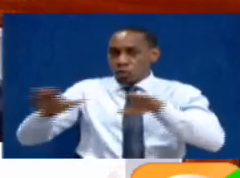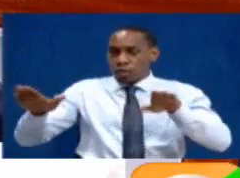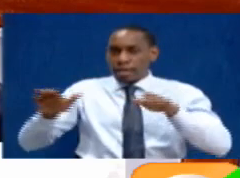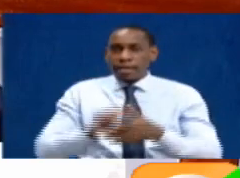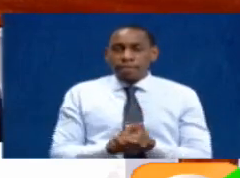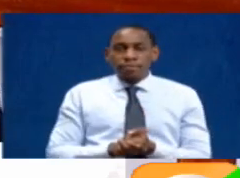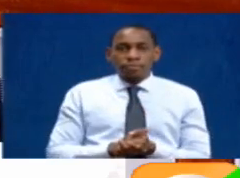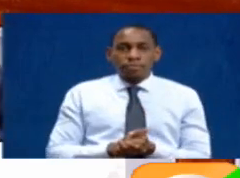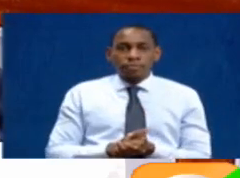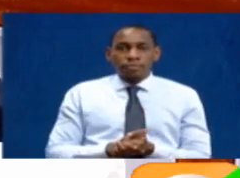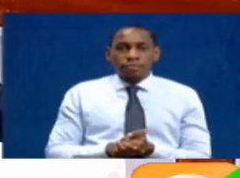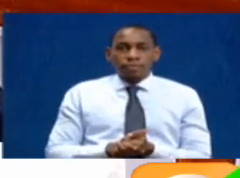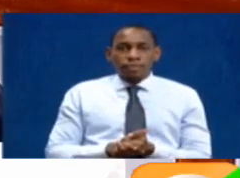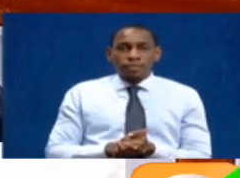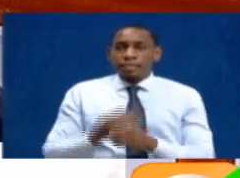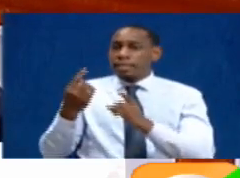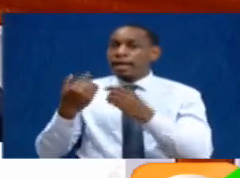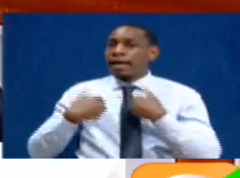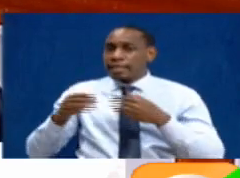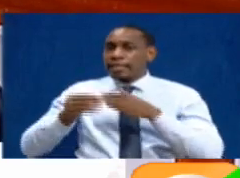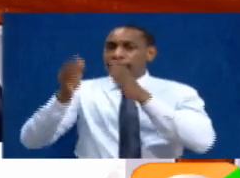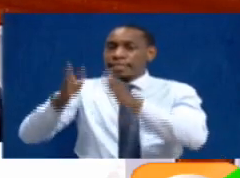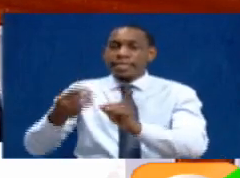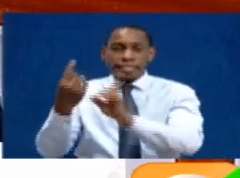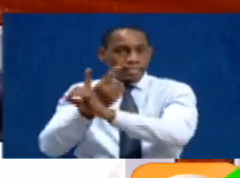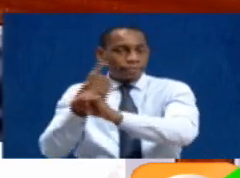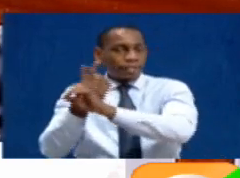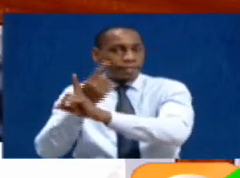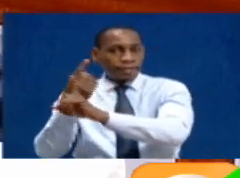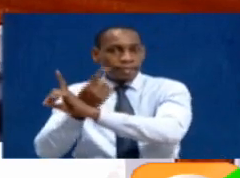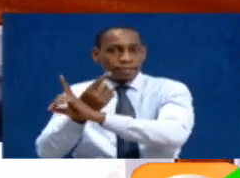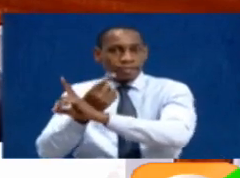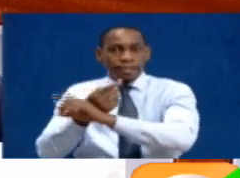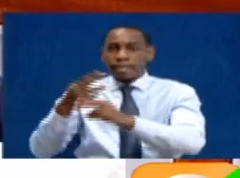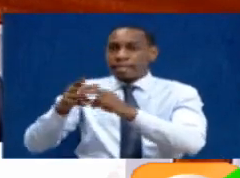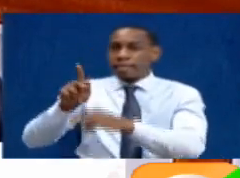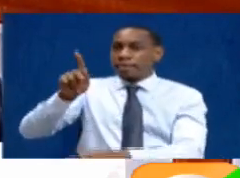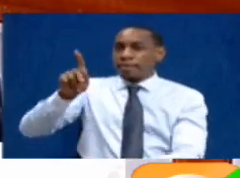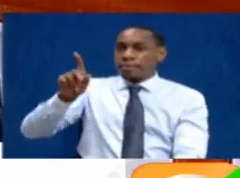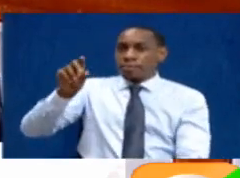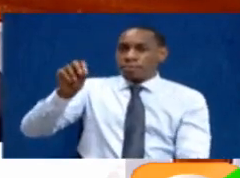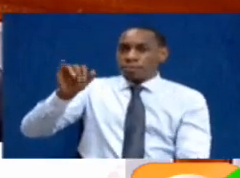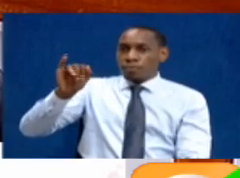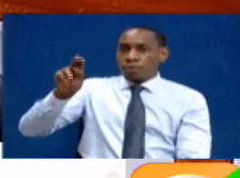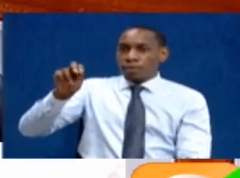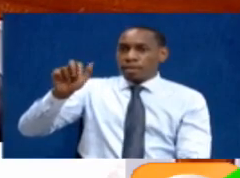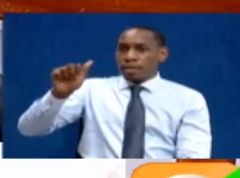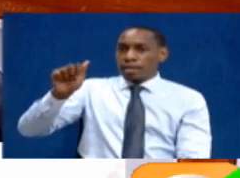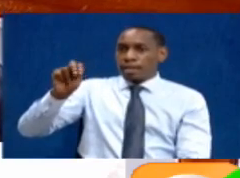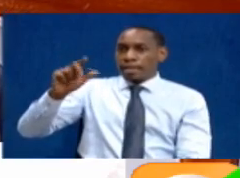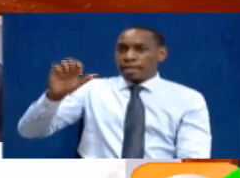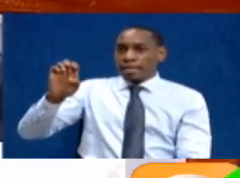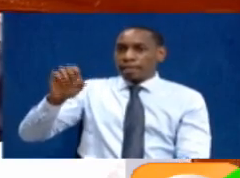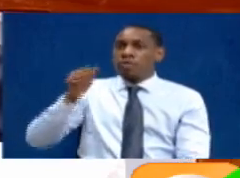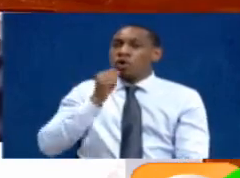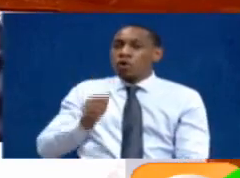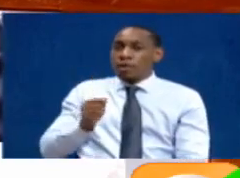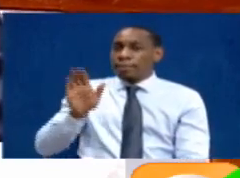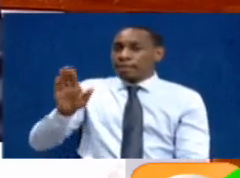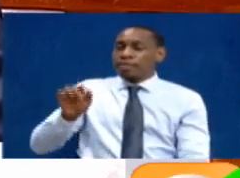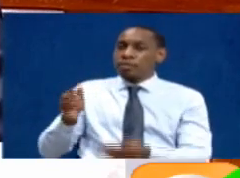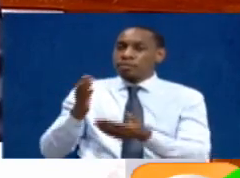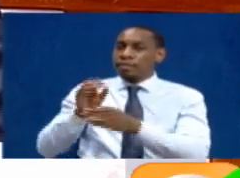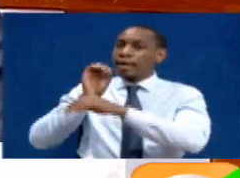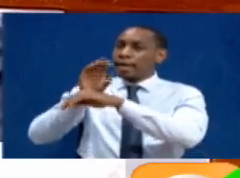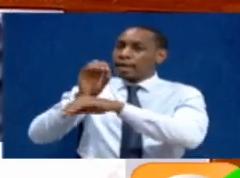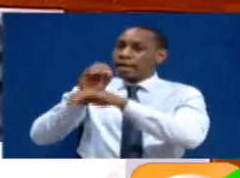Bilda Kagia, we had leaders. Eh? Koinange, the old man, the